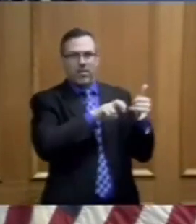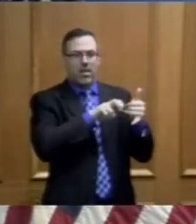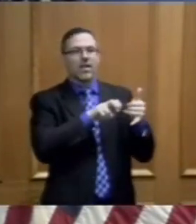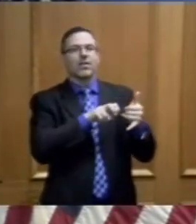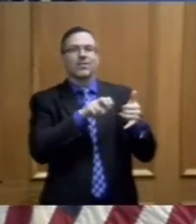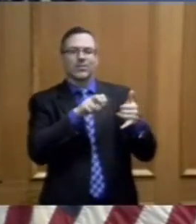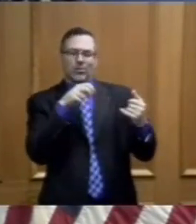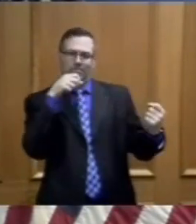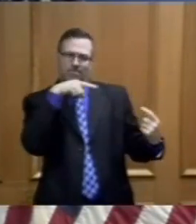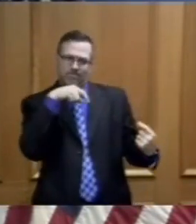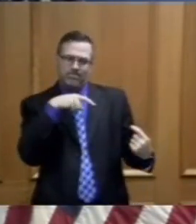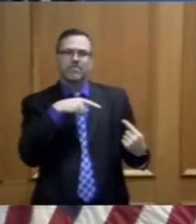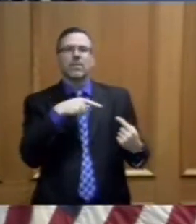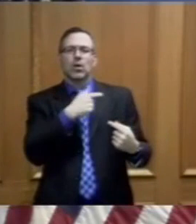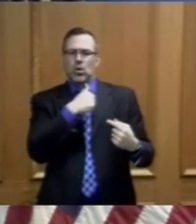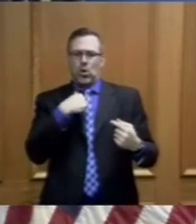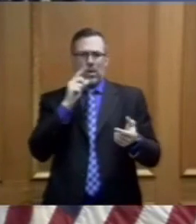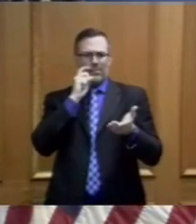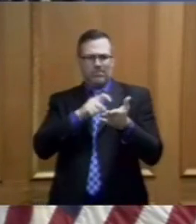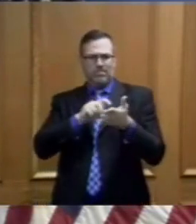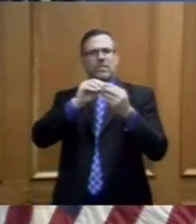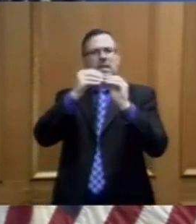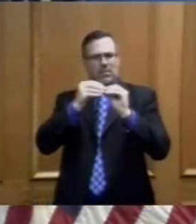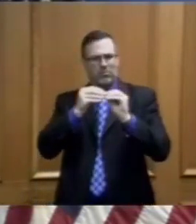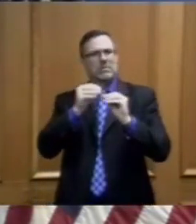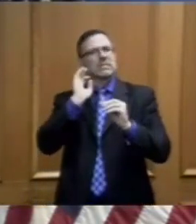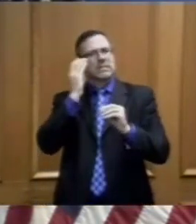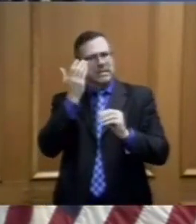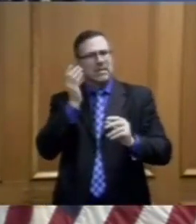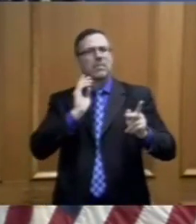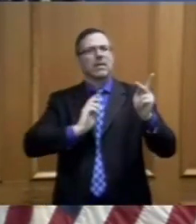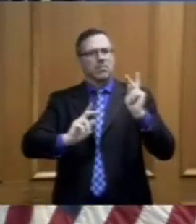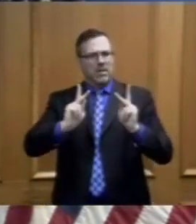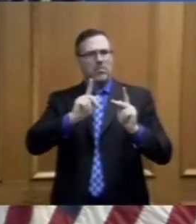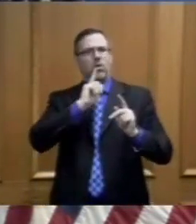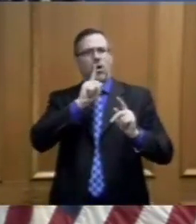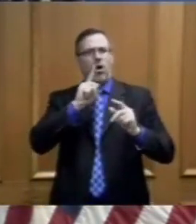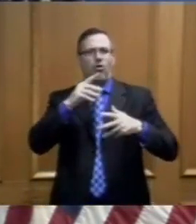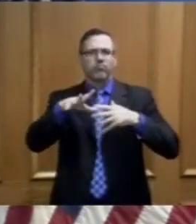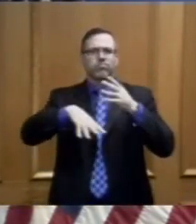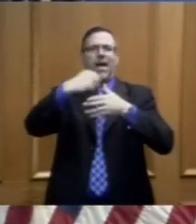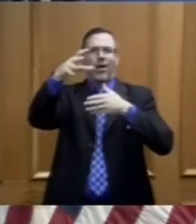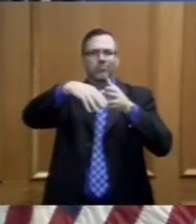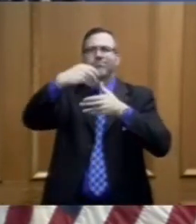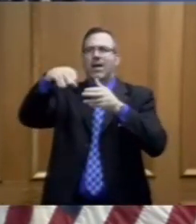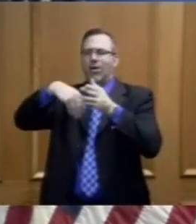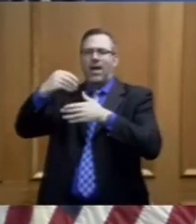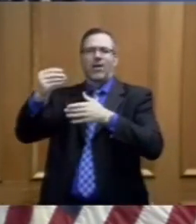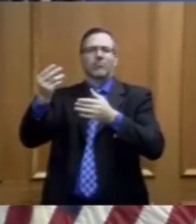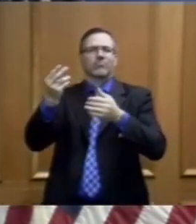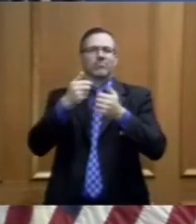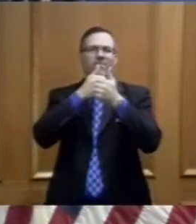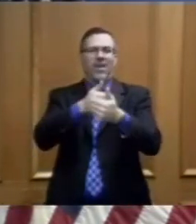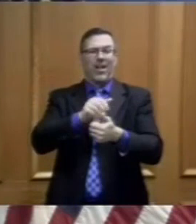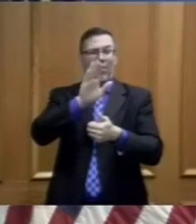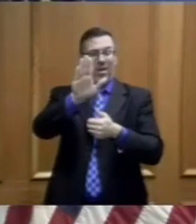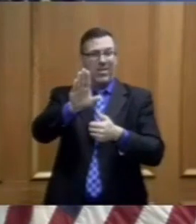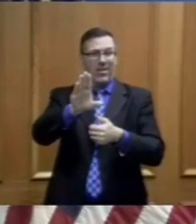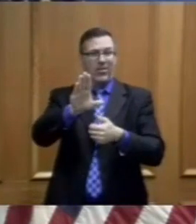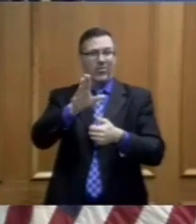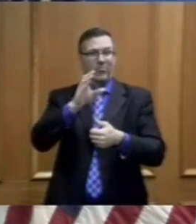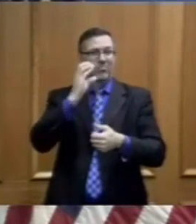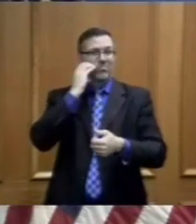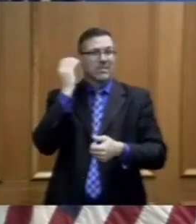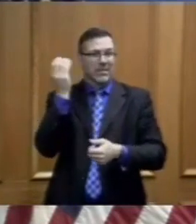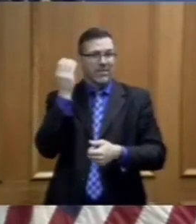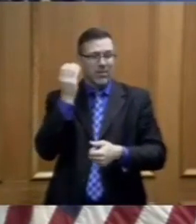so we saw the numbers of the movement of Tennesseans by their cell phone activity, the movement of those cell phones,